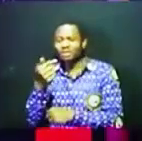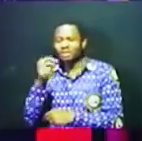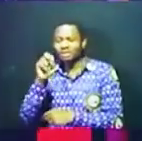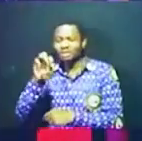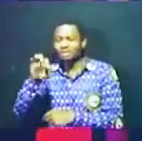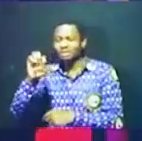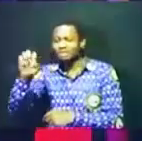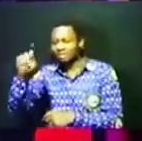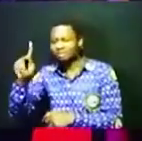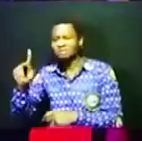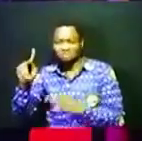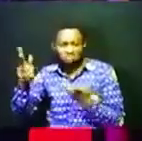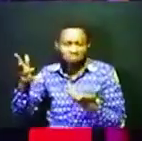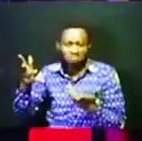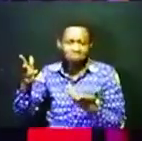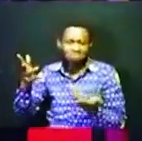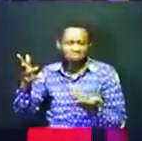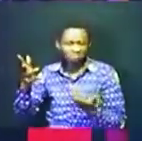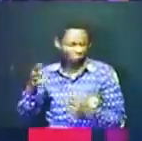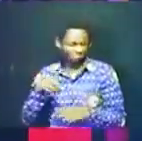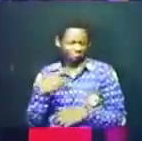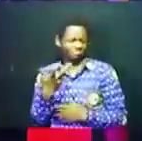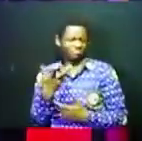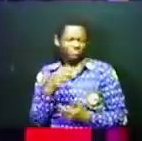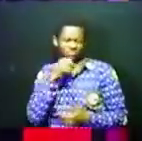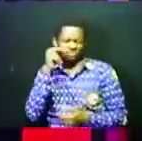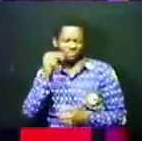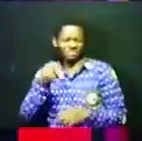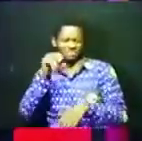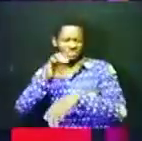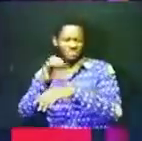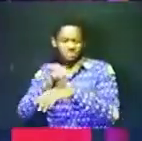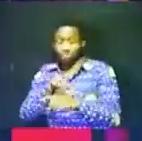the background. Let them help you at home. But when you come to church,